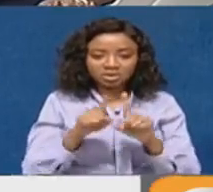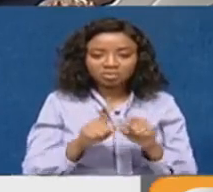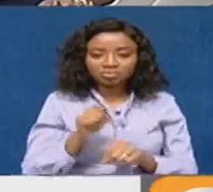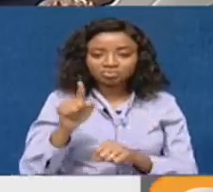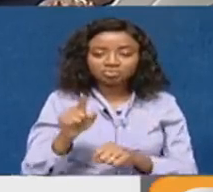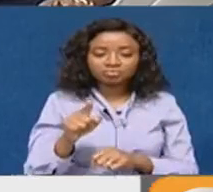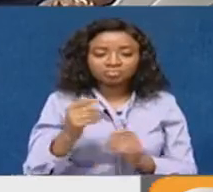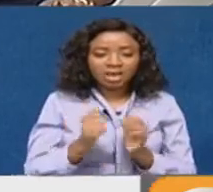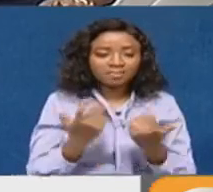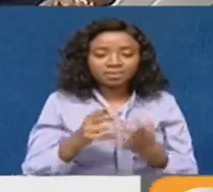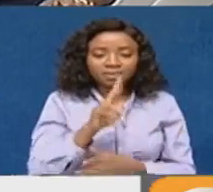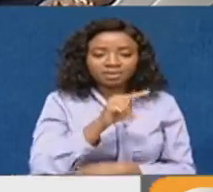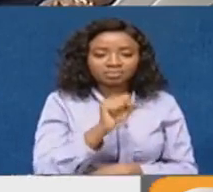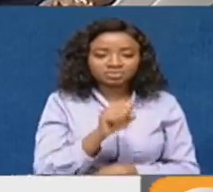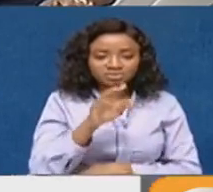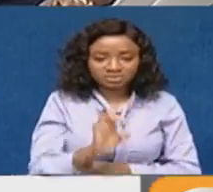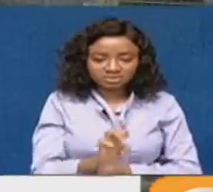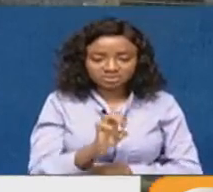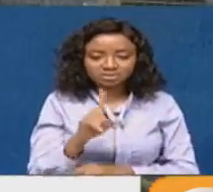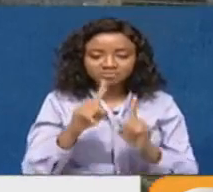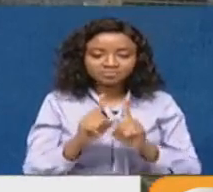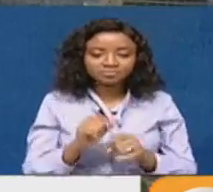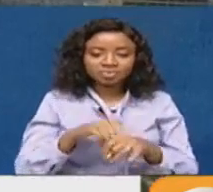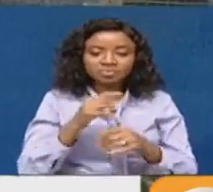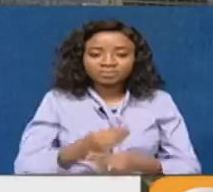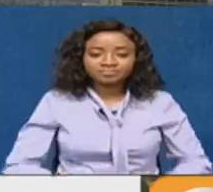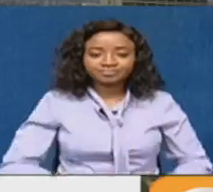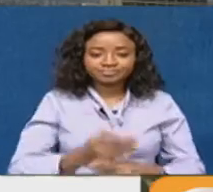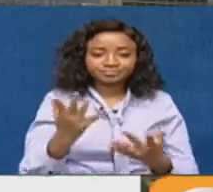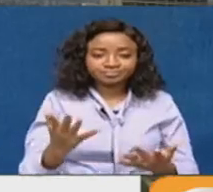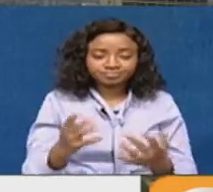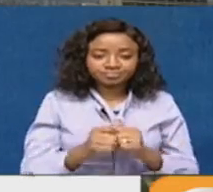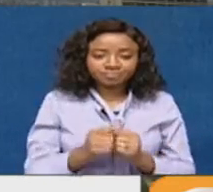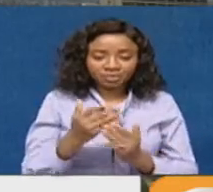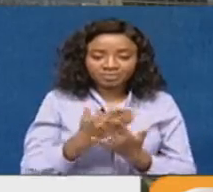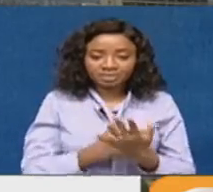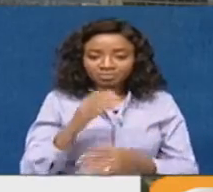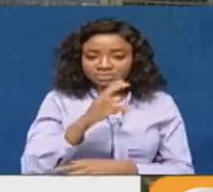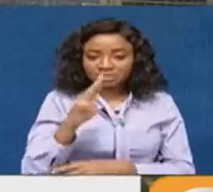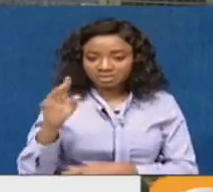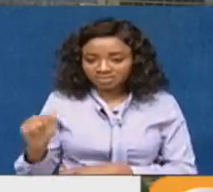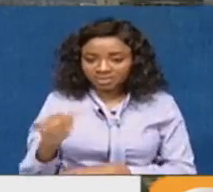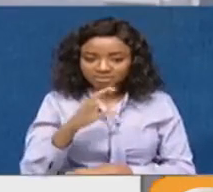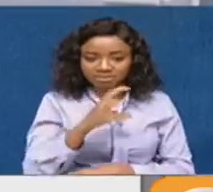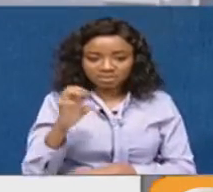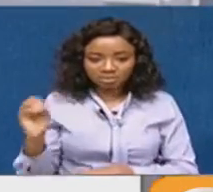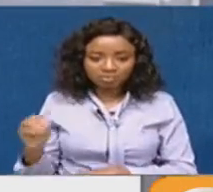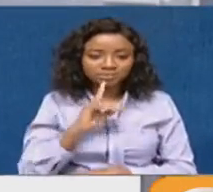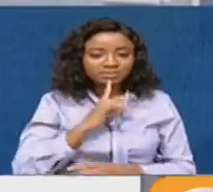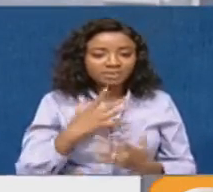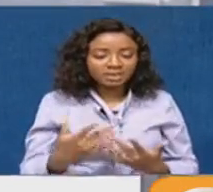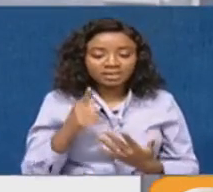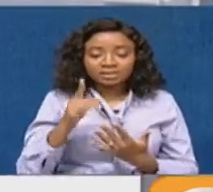Securities Exchange. Speaking during the release of the 21st edition of the Soundness Report, CMA CEO Wycliffe Shamir says